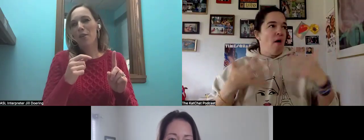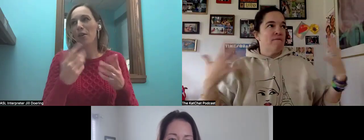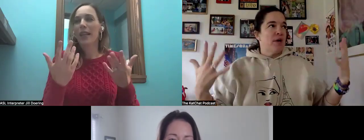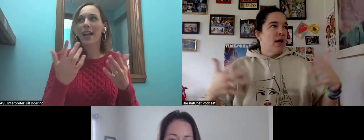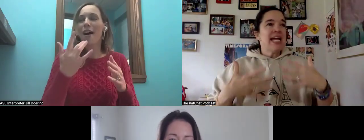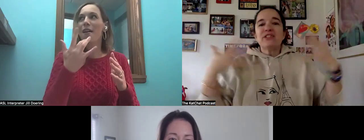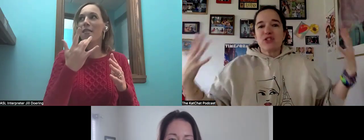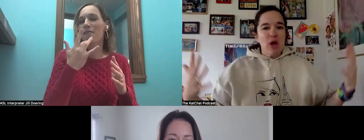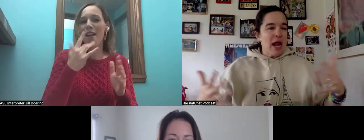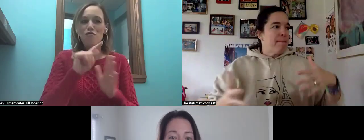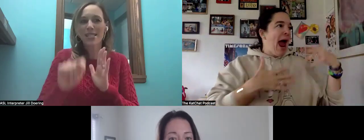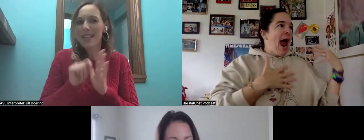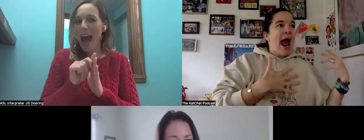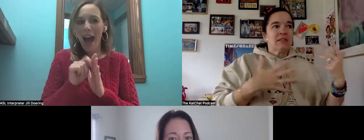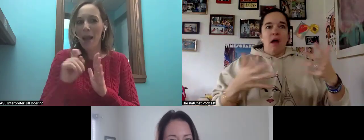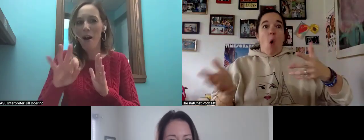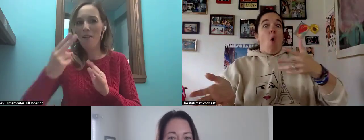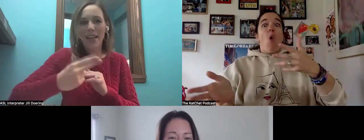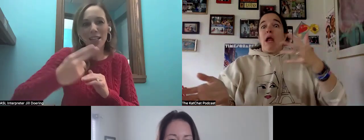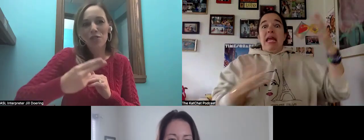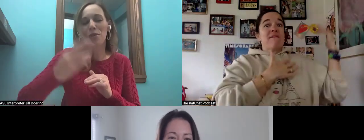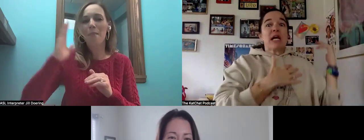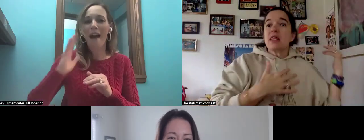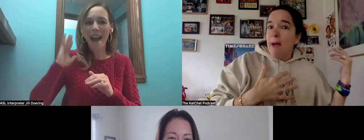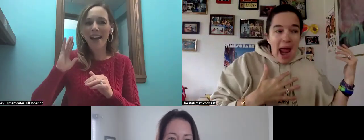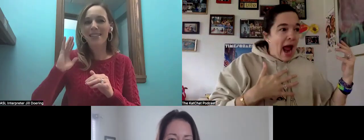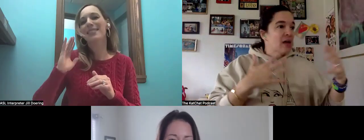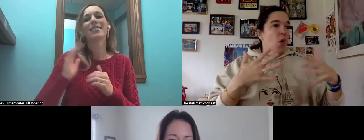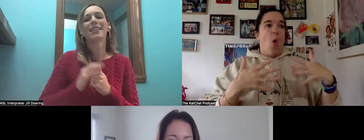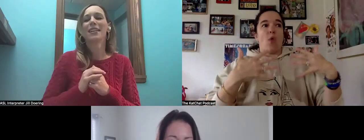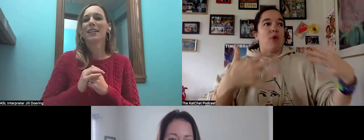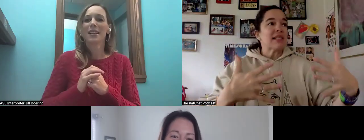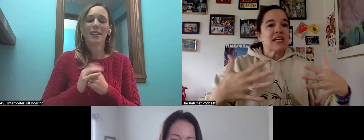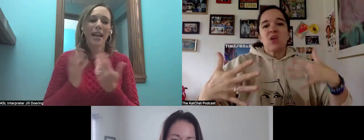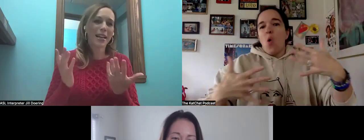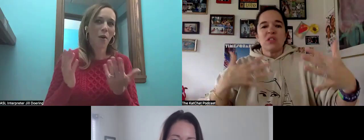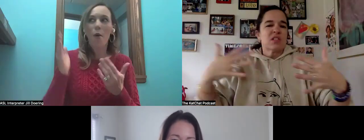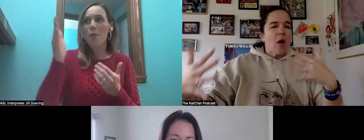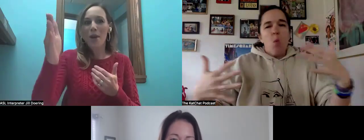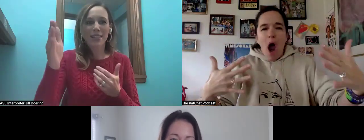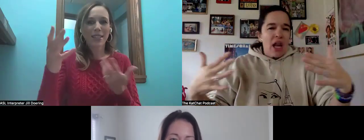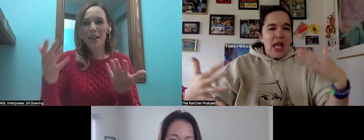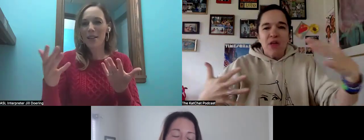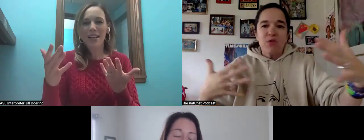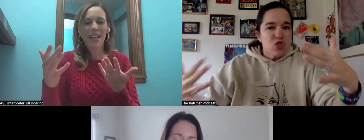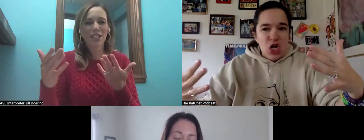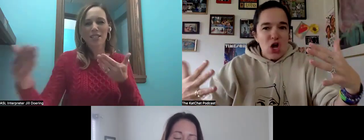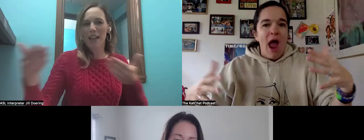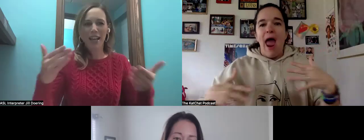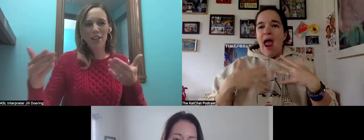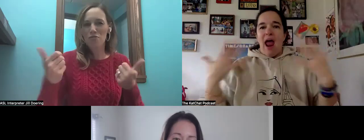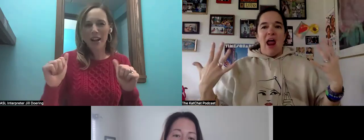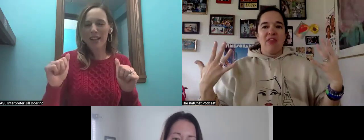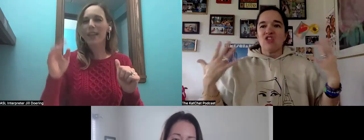time of history past or even in the past or present or somewhat in the